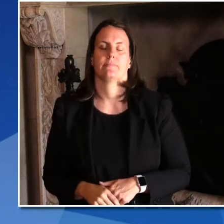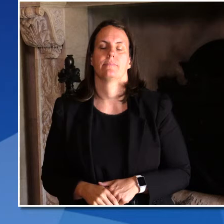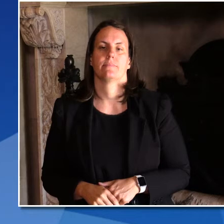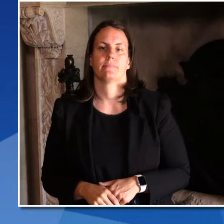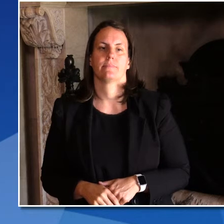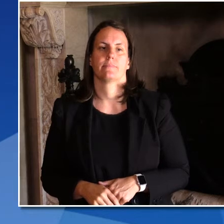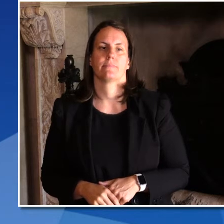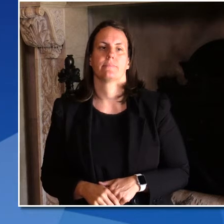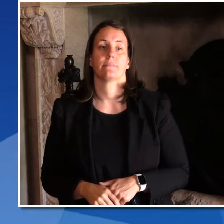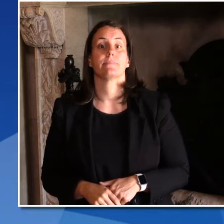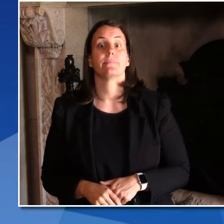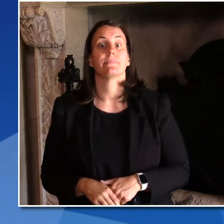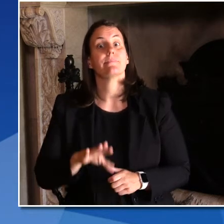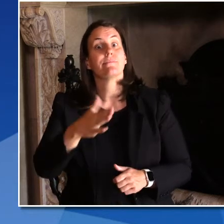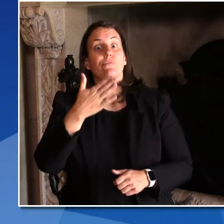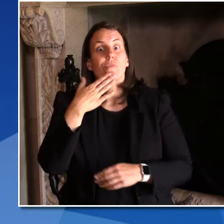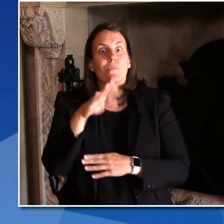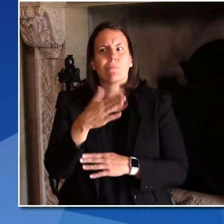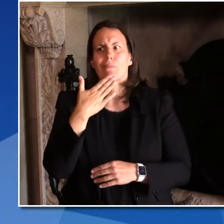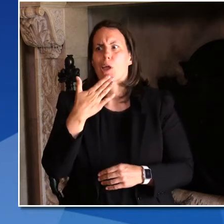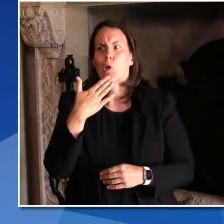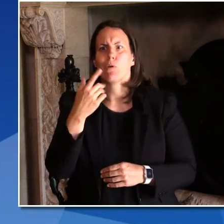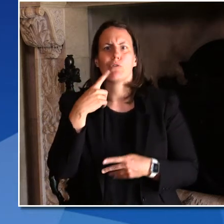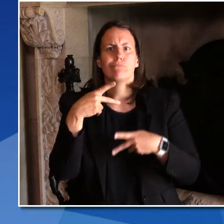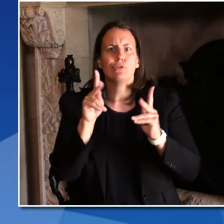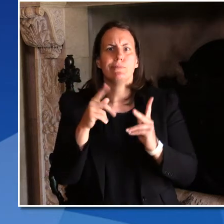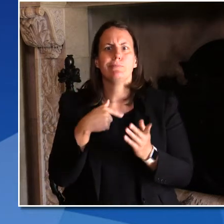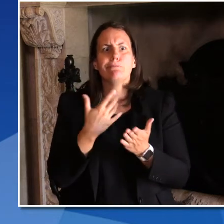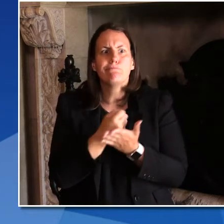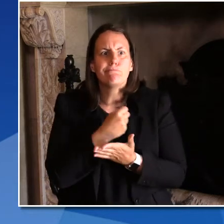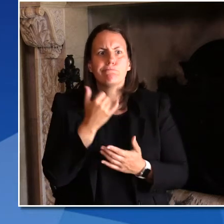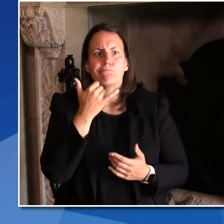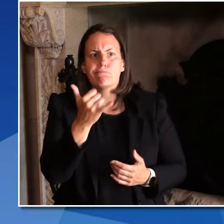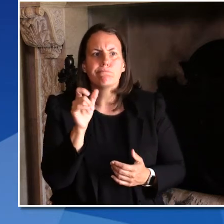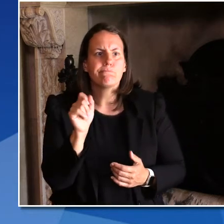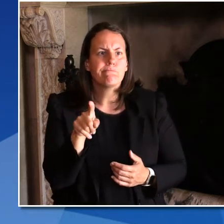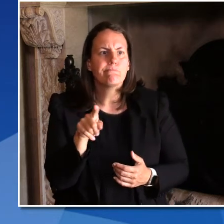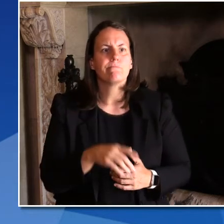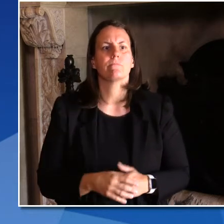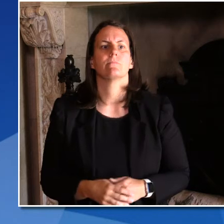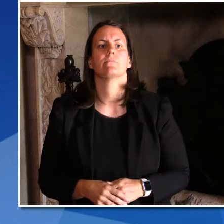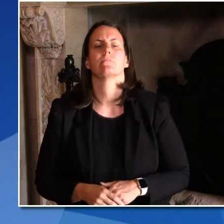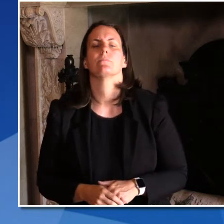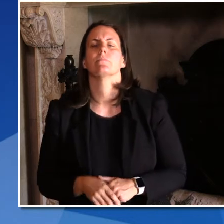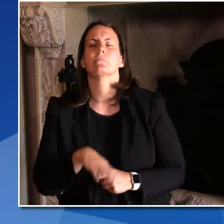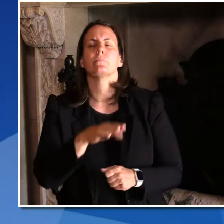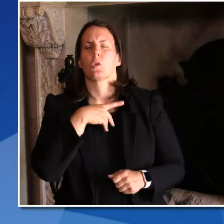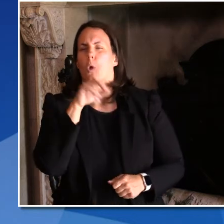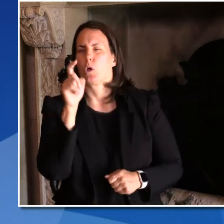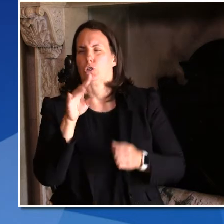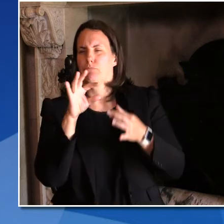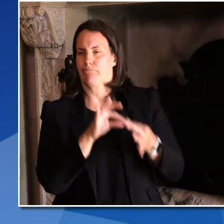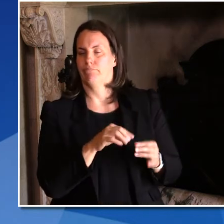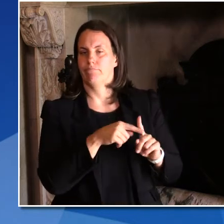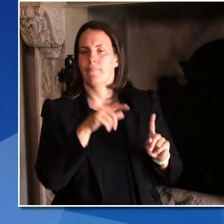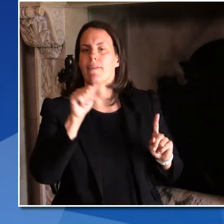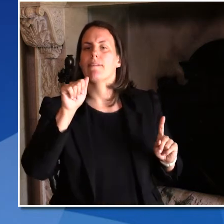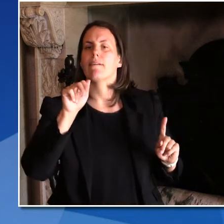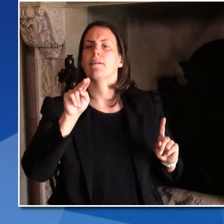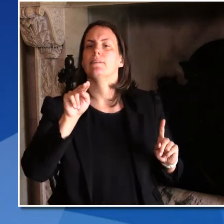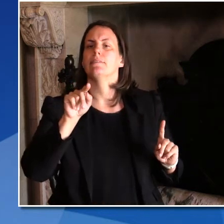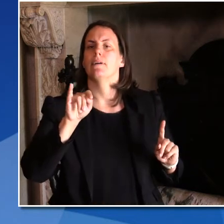Yes, thanks for taking my call. I have a quick question about the antibody testing. Dr. Westergaard mentioned that you guys would